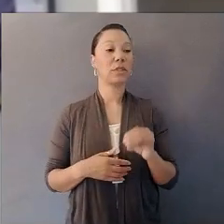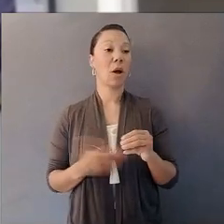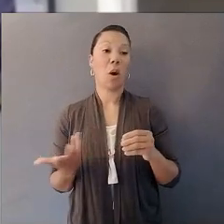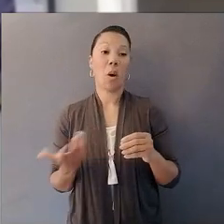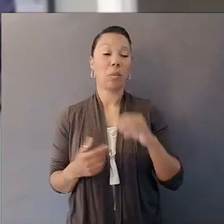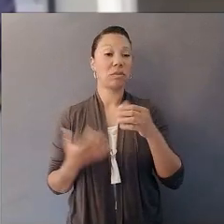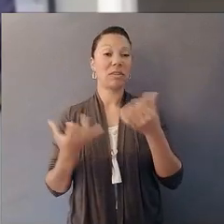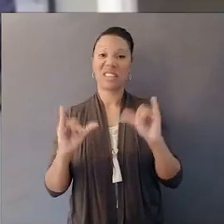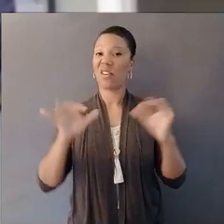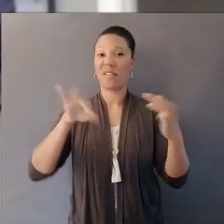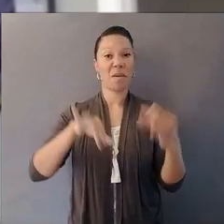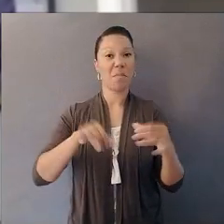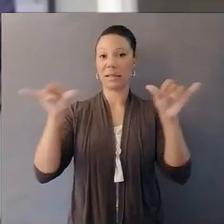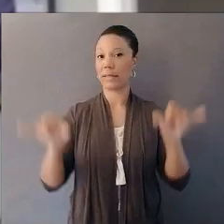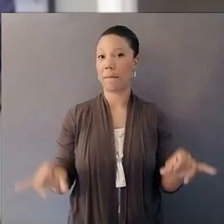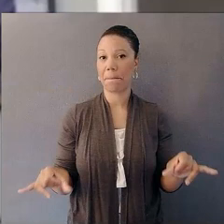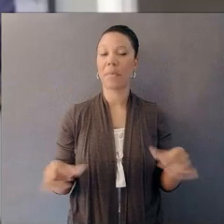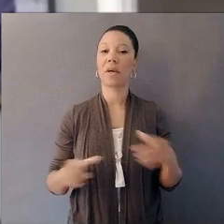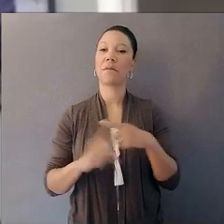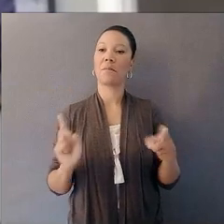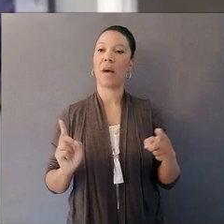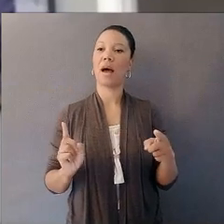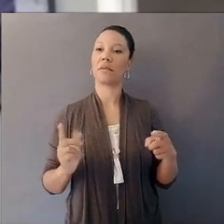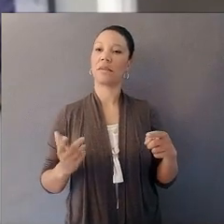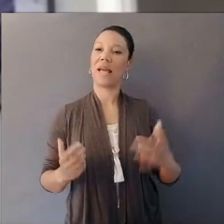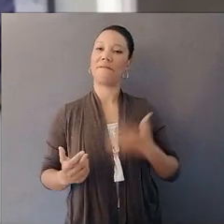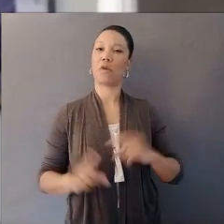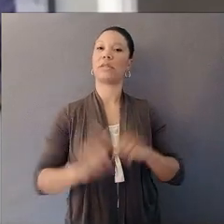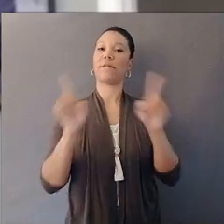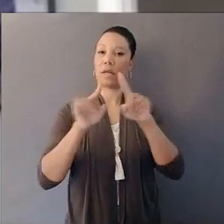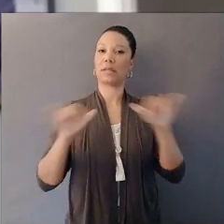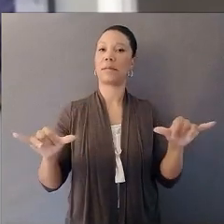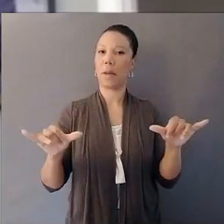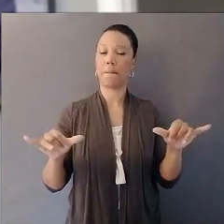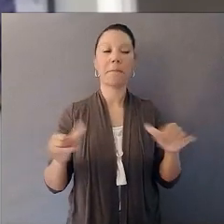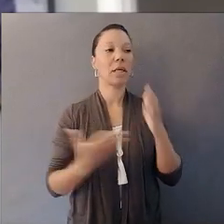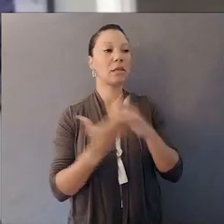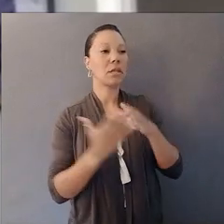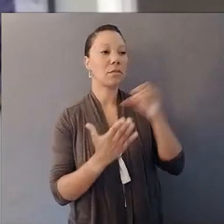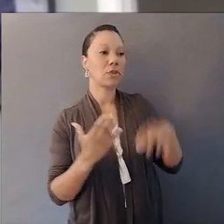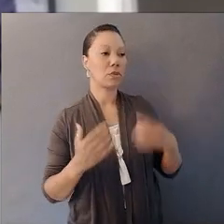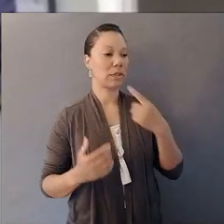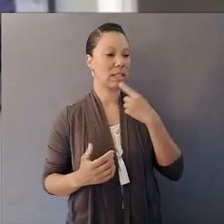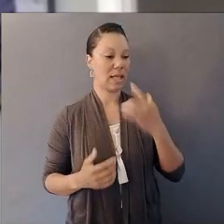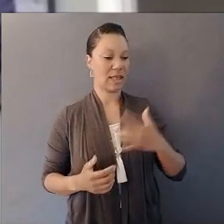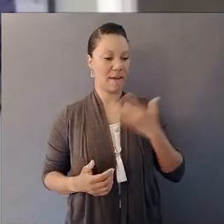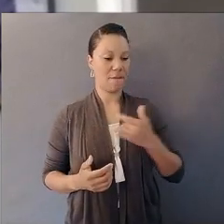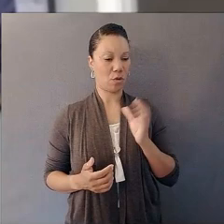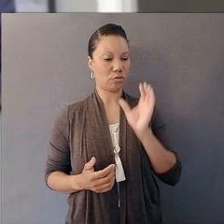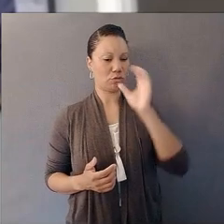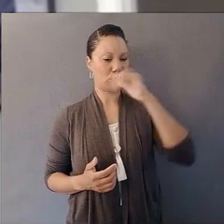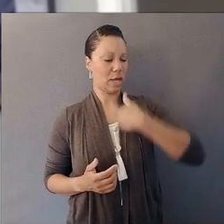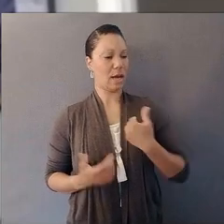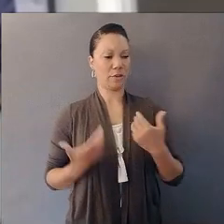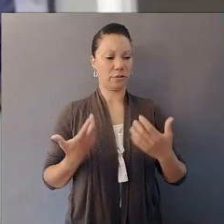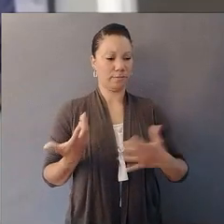but I think that at the same time, it felt very different. And I did have a number of students report to me that they felt this kind of strange thing. Whereas during a normal